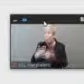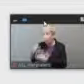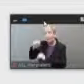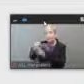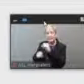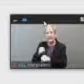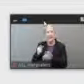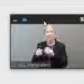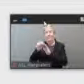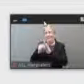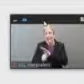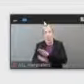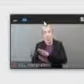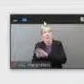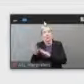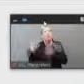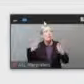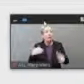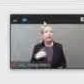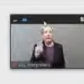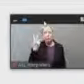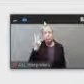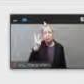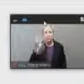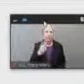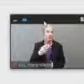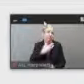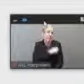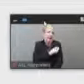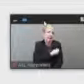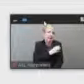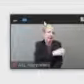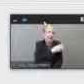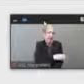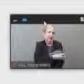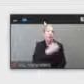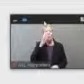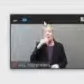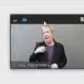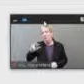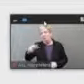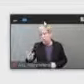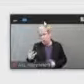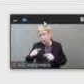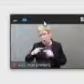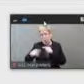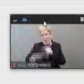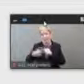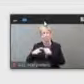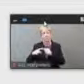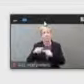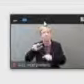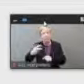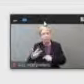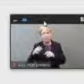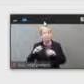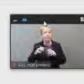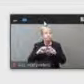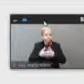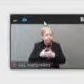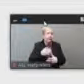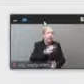have completed 2 clinics. And we're looking at a 3rd round of clinics in March. So that's really